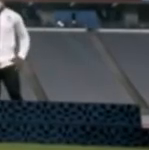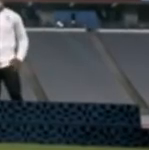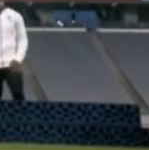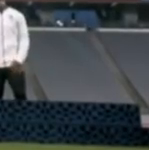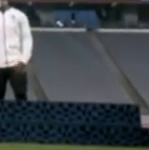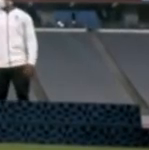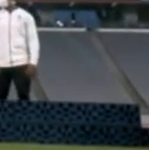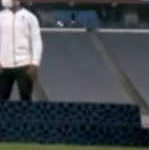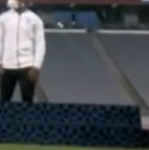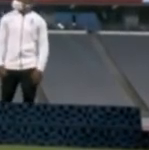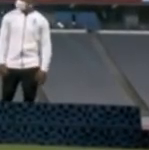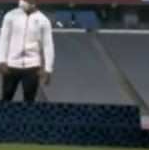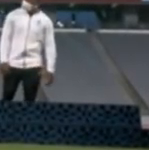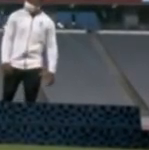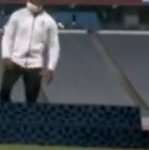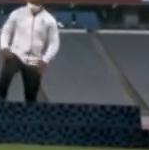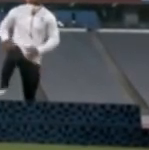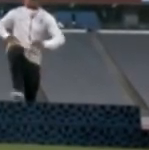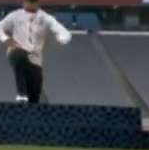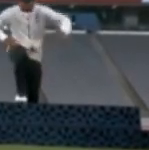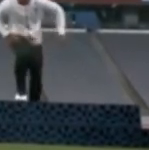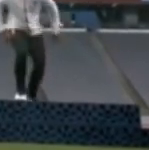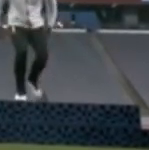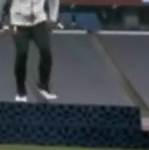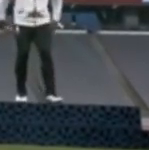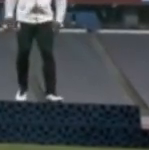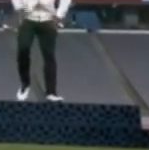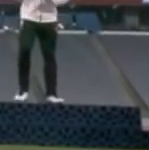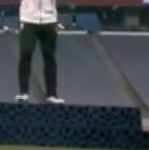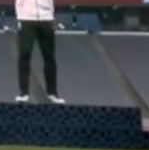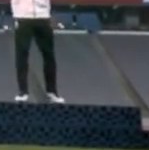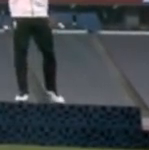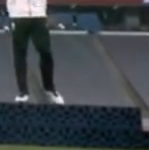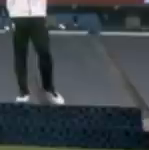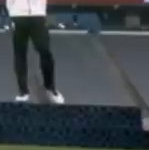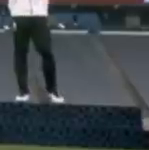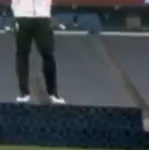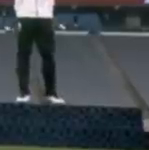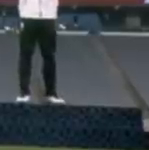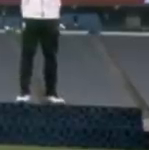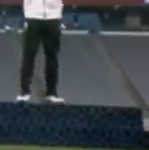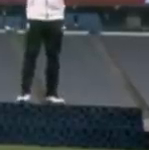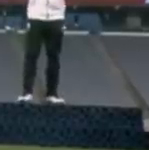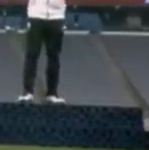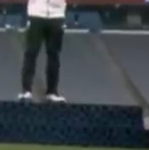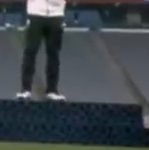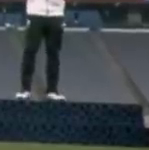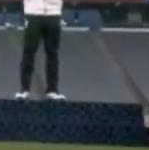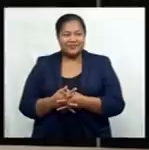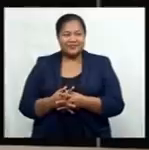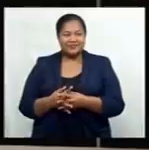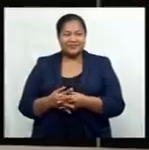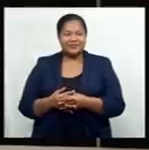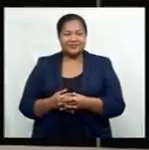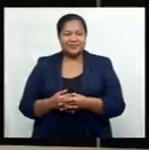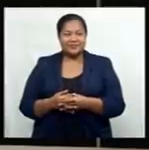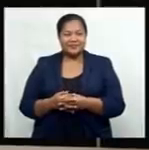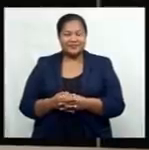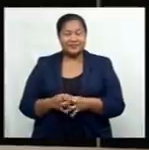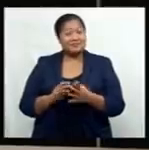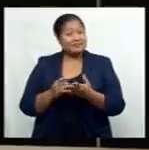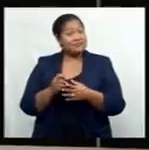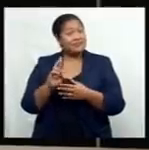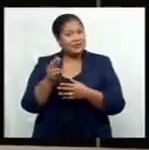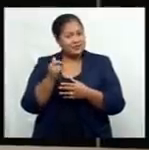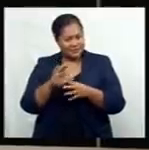The sevens team is currently in quarantine and will be cleared at the end of the week. Venina Rakautonga, FBC Sports. Return